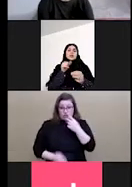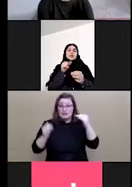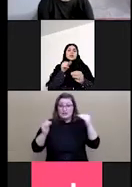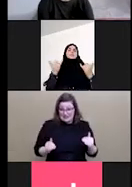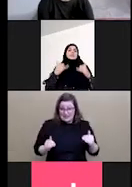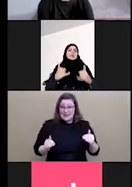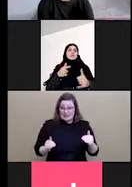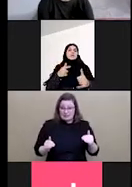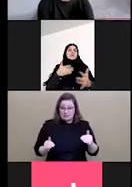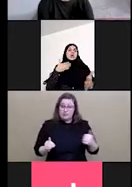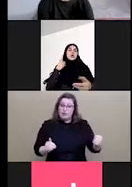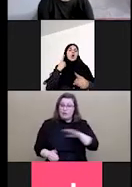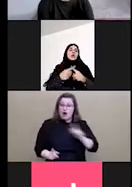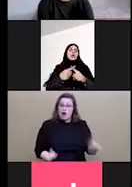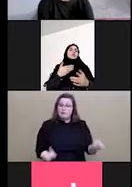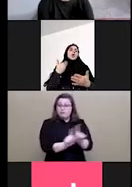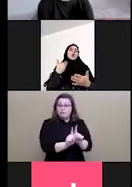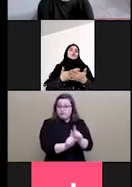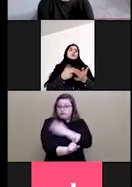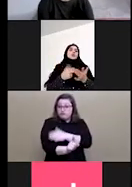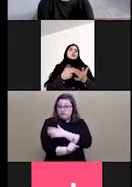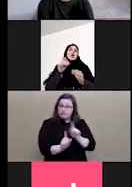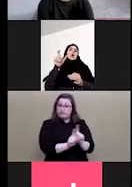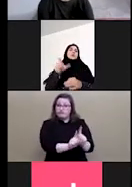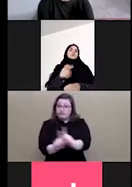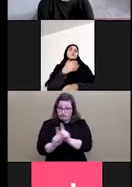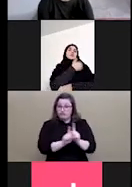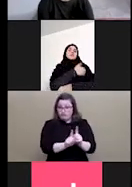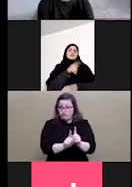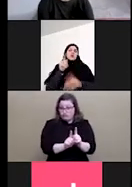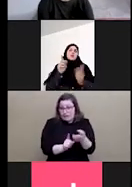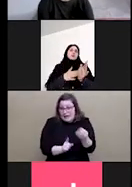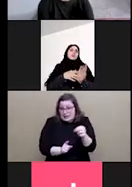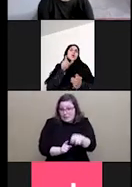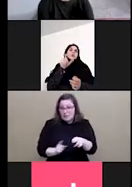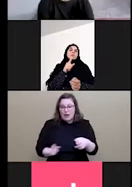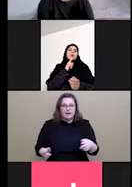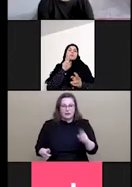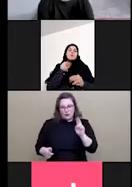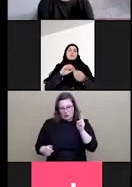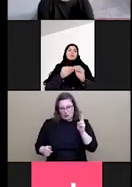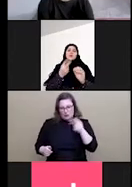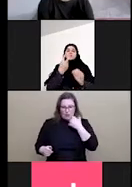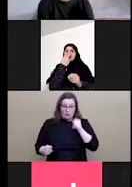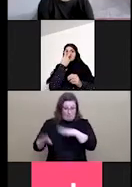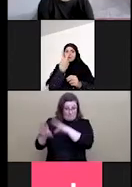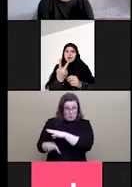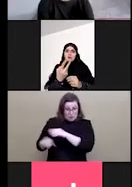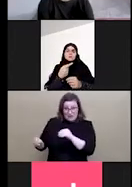an assistant to be with them. So we are talking now budget, we are talking now